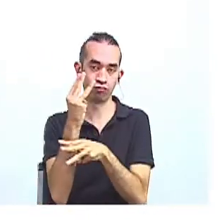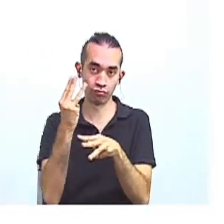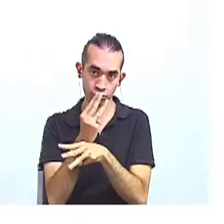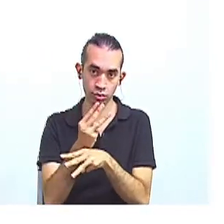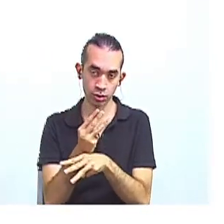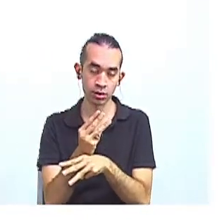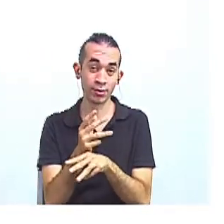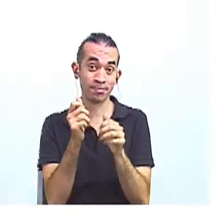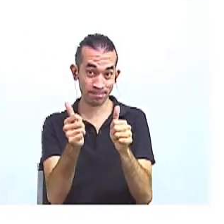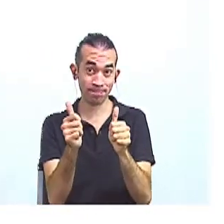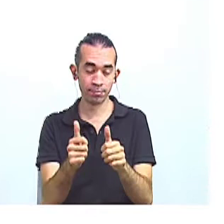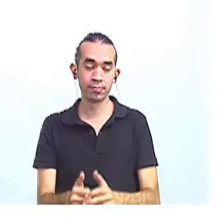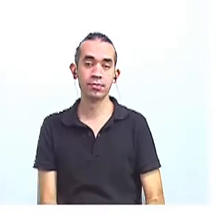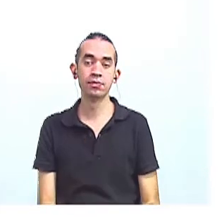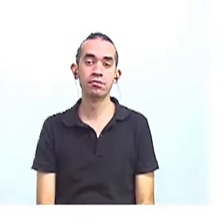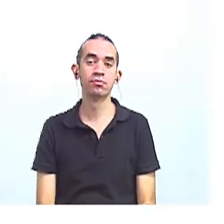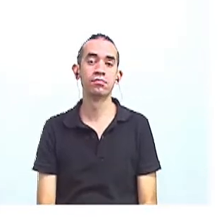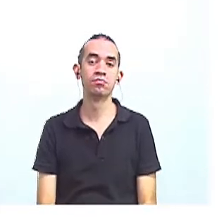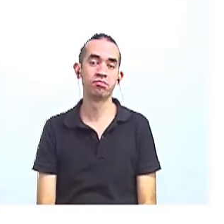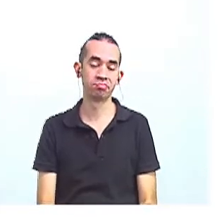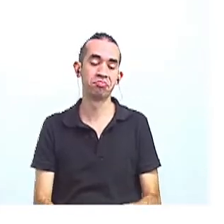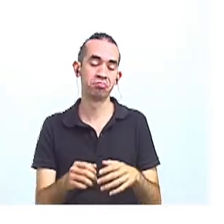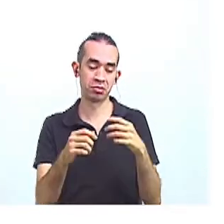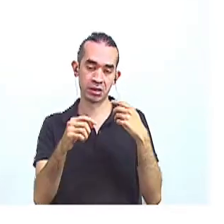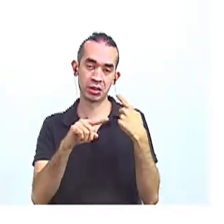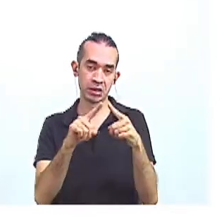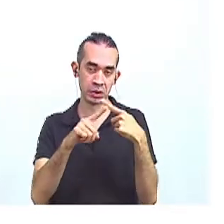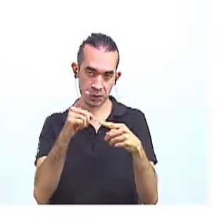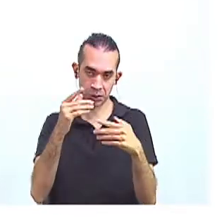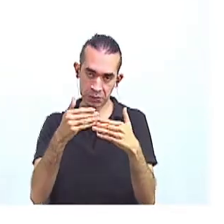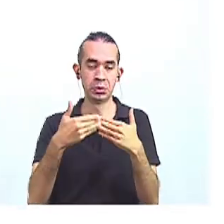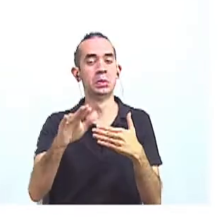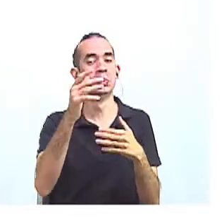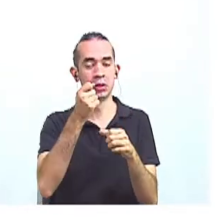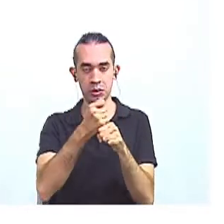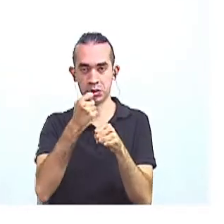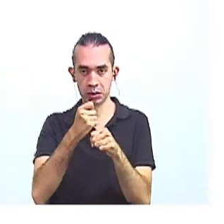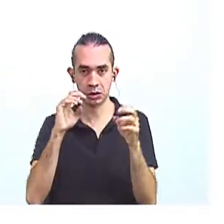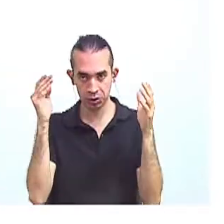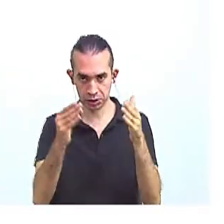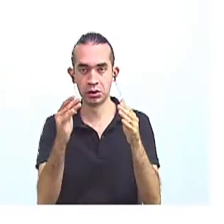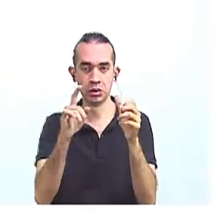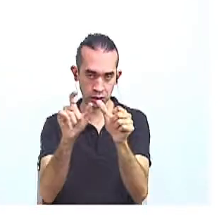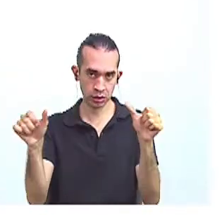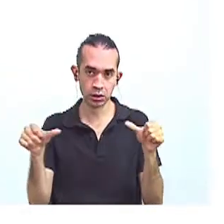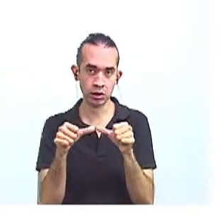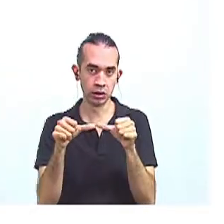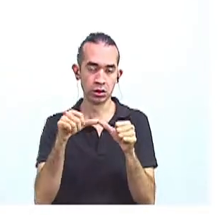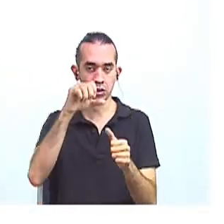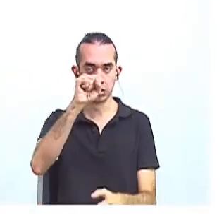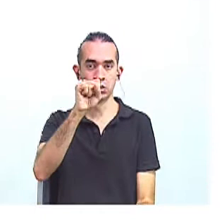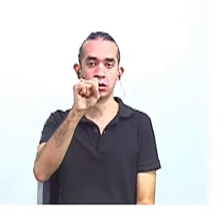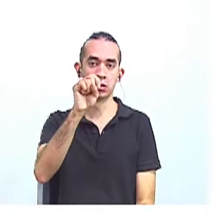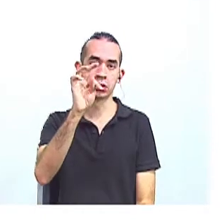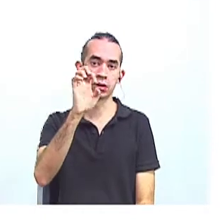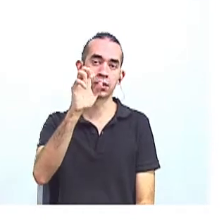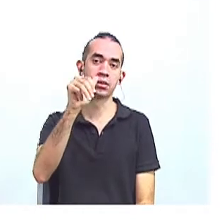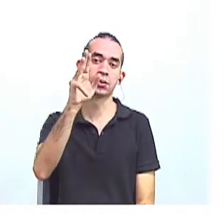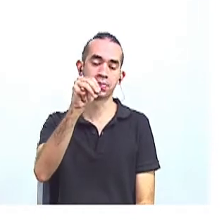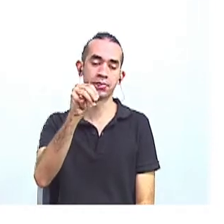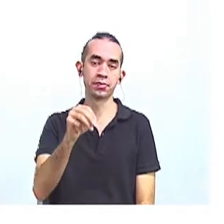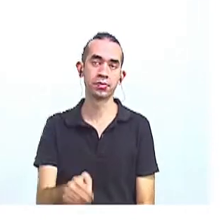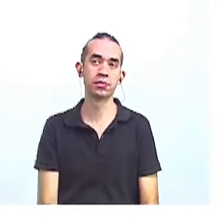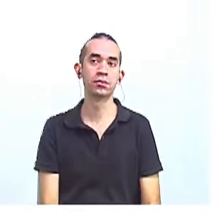right? So we're going to be talking about those careers that are in that area of the STEAM. Okay?